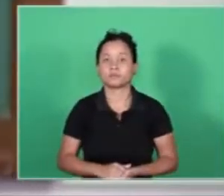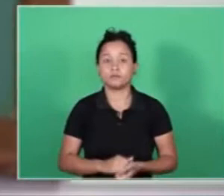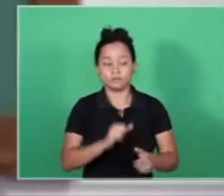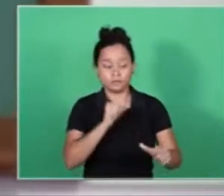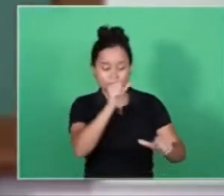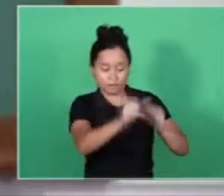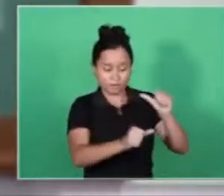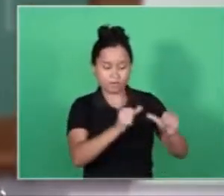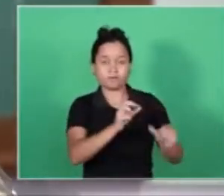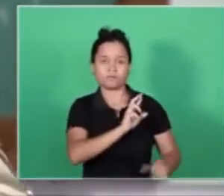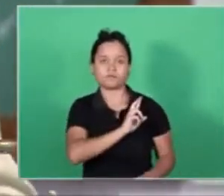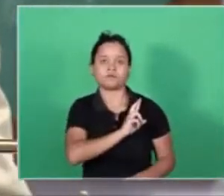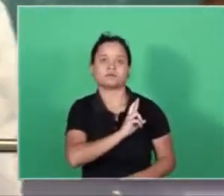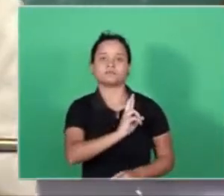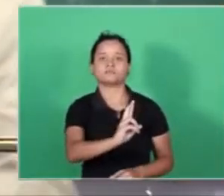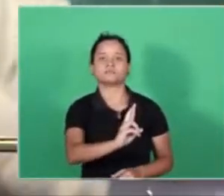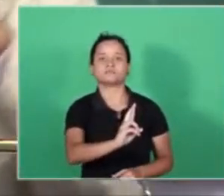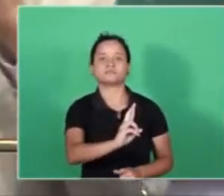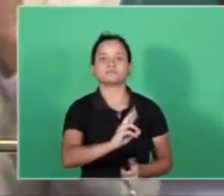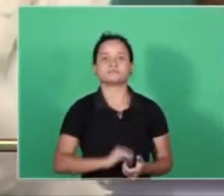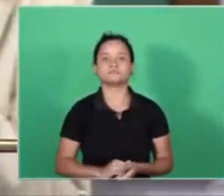the religious reformation.